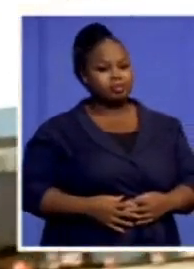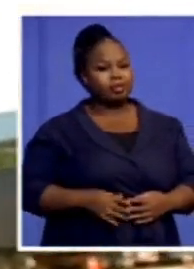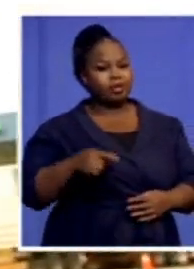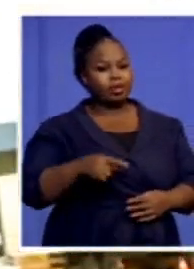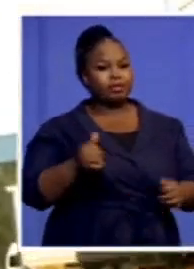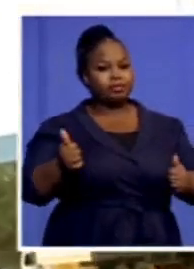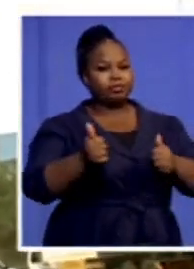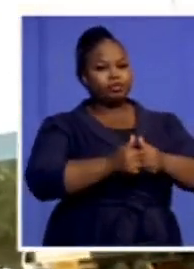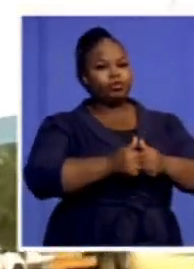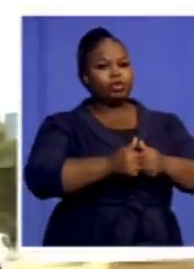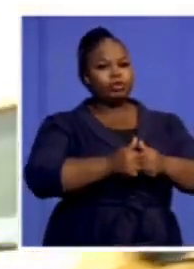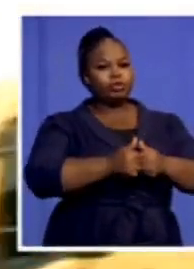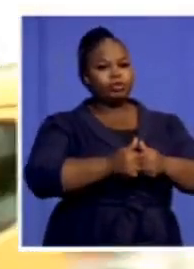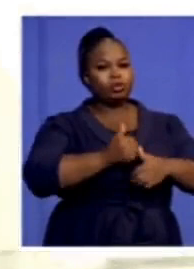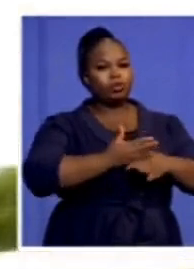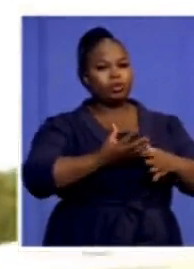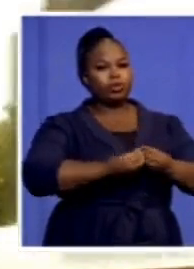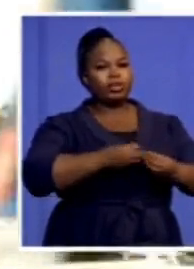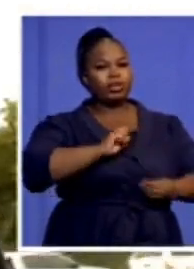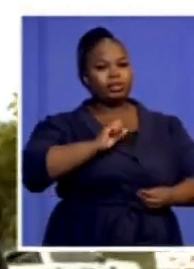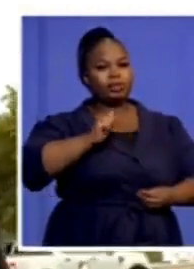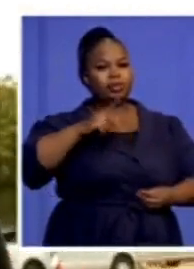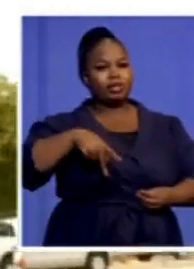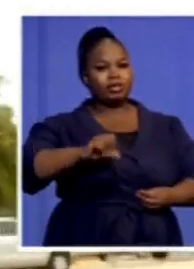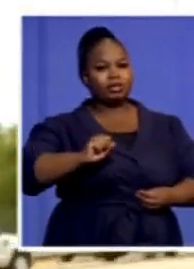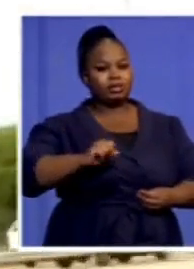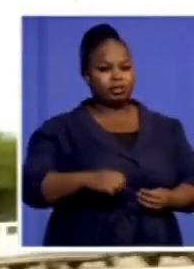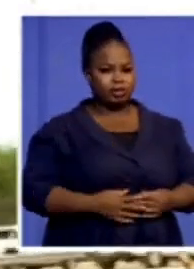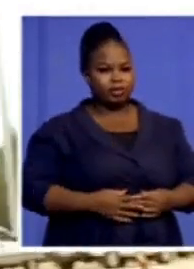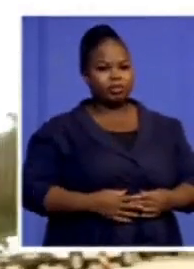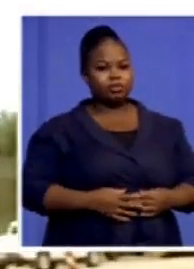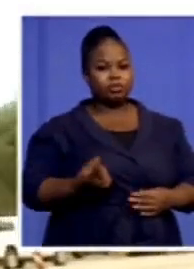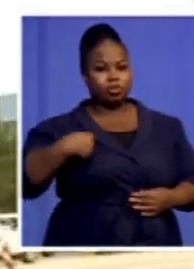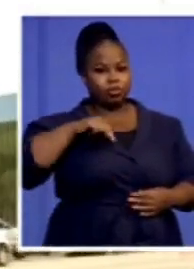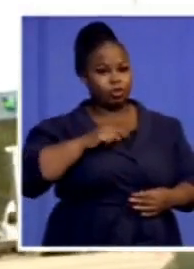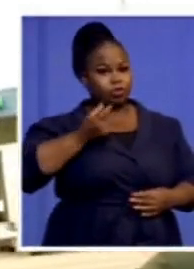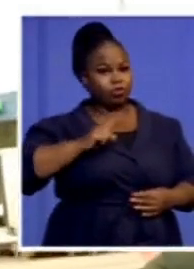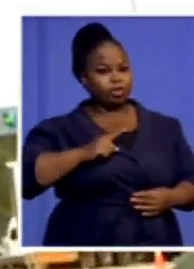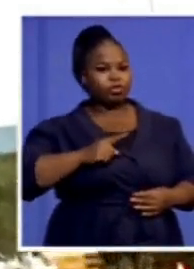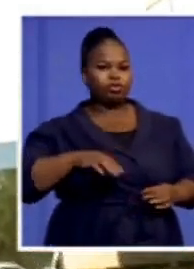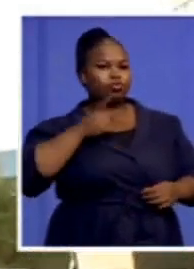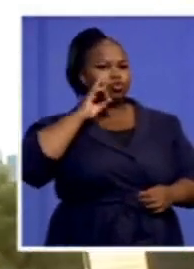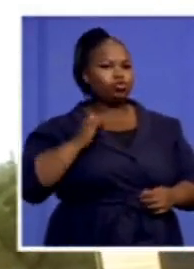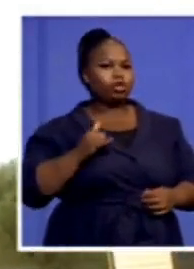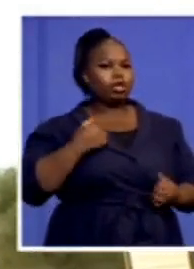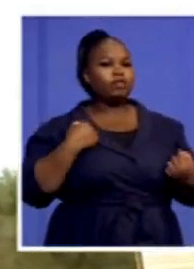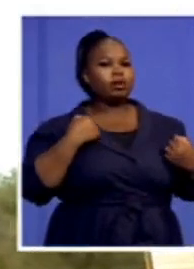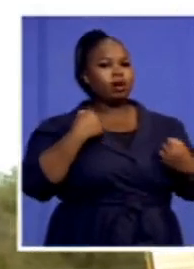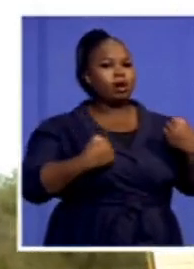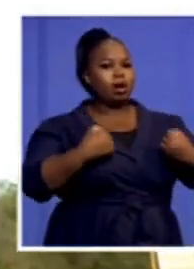South African Police Services. On our side, we are checking roadworthiness of vehicles. They are also doing